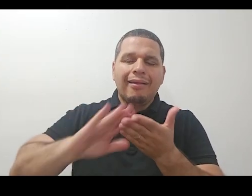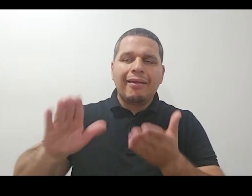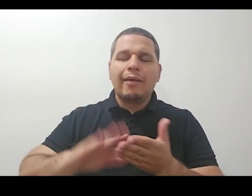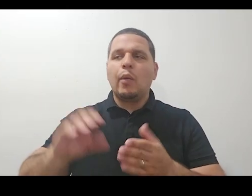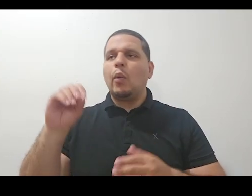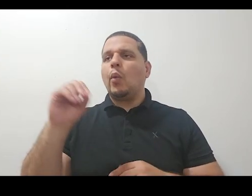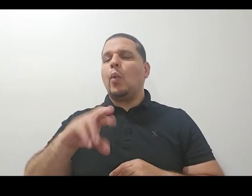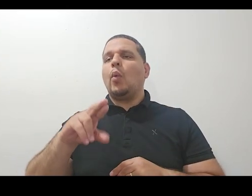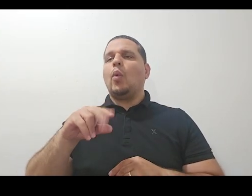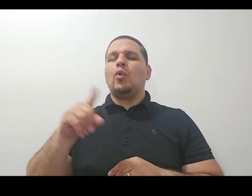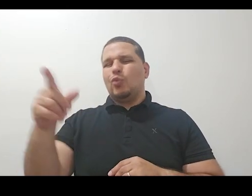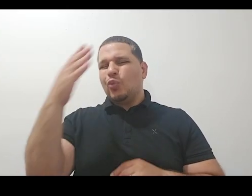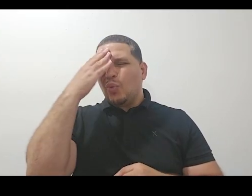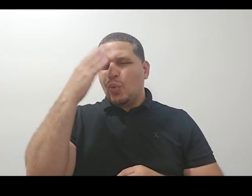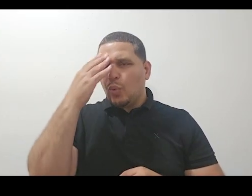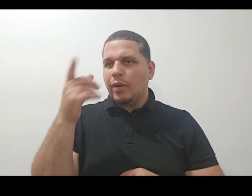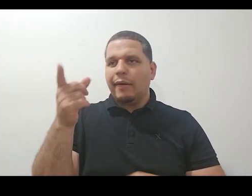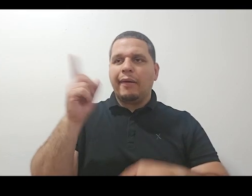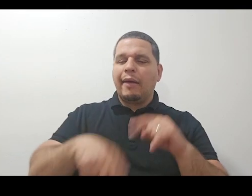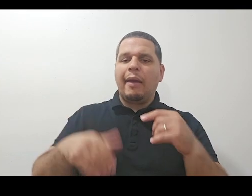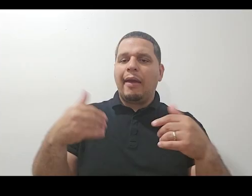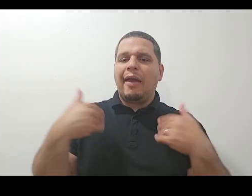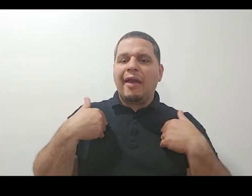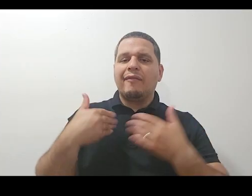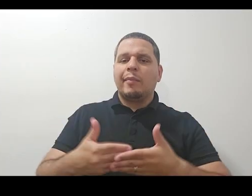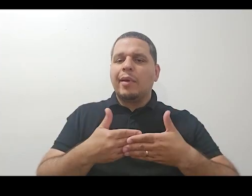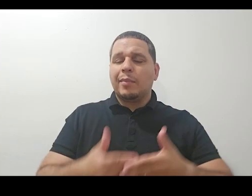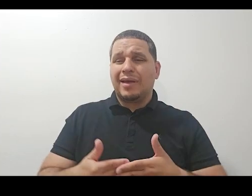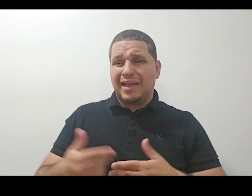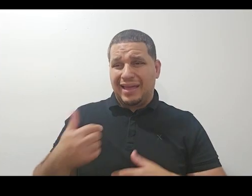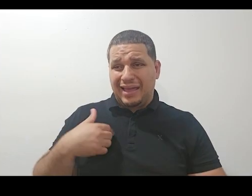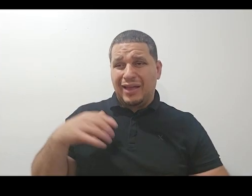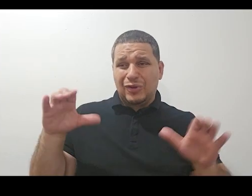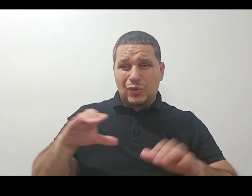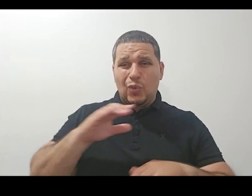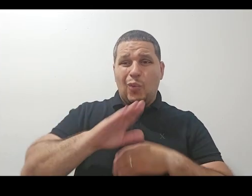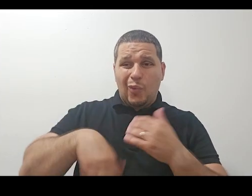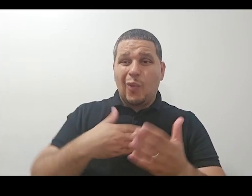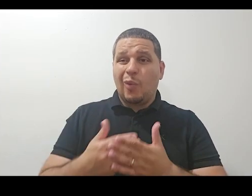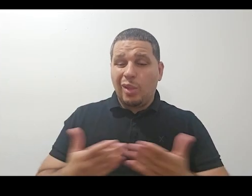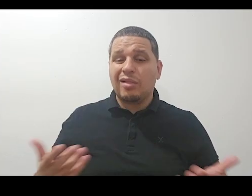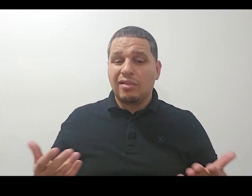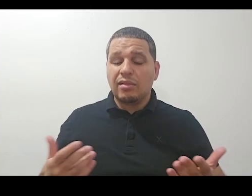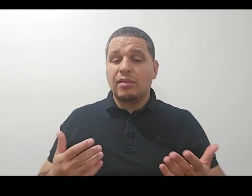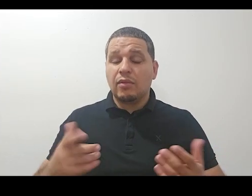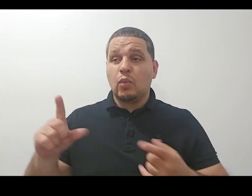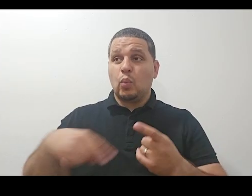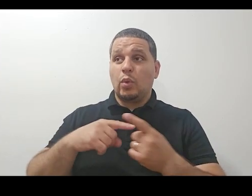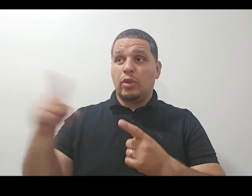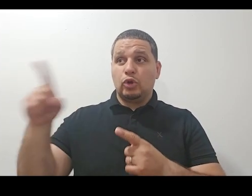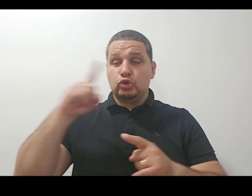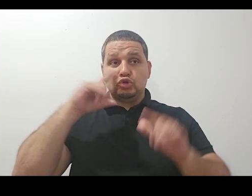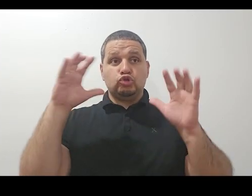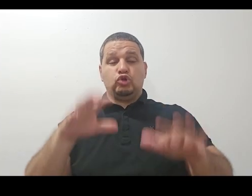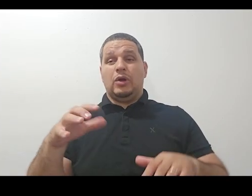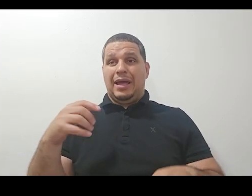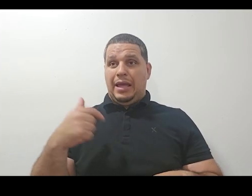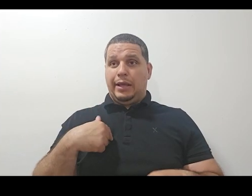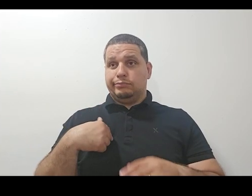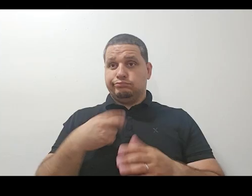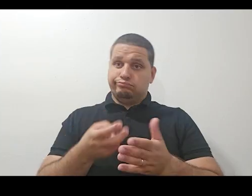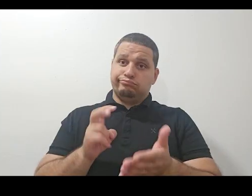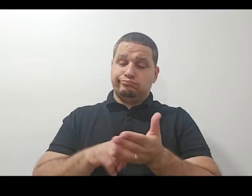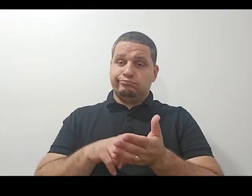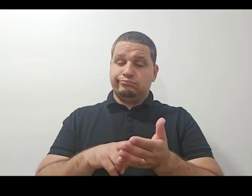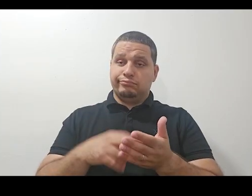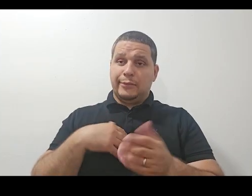clean up or have kids, and I do it all. So when they are shocked when they see